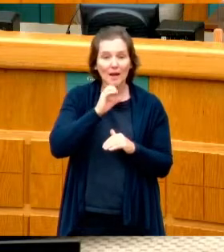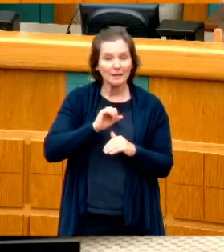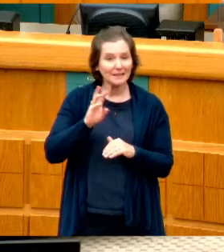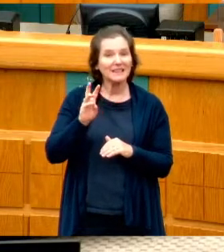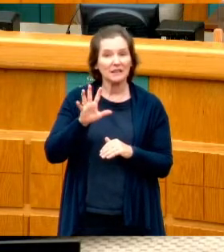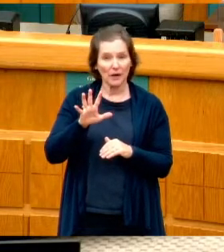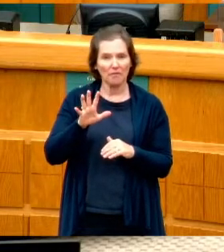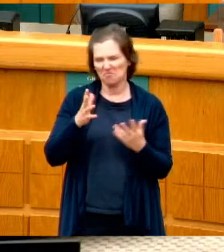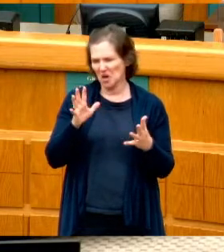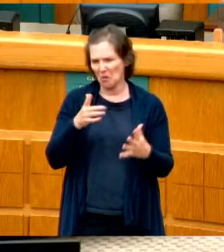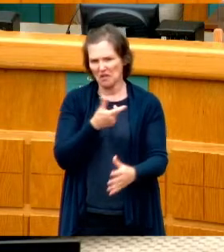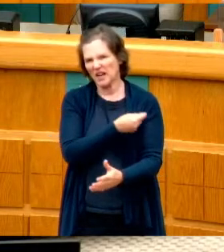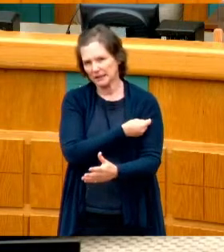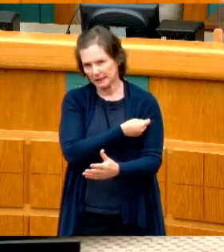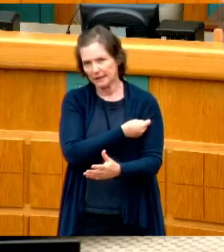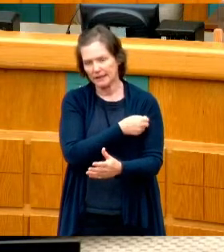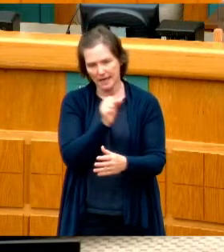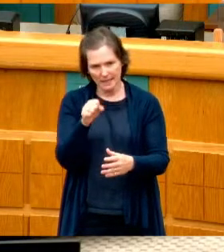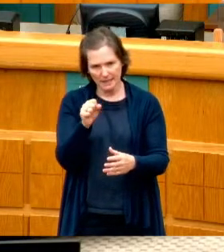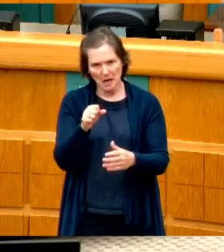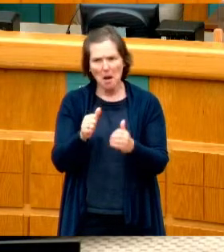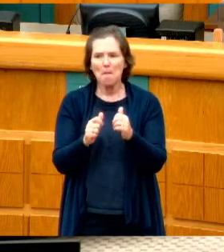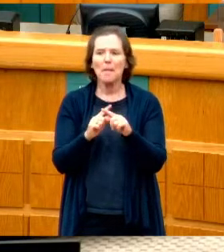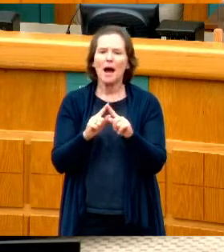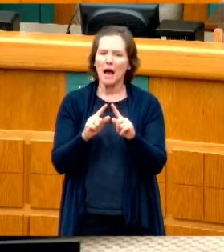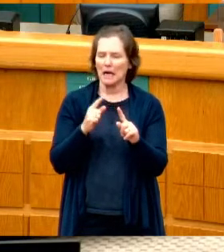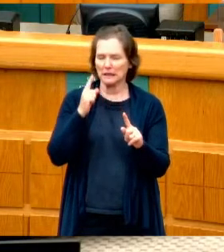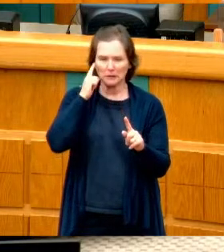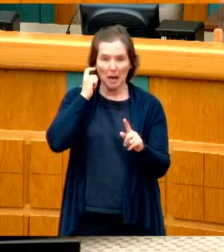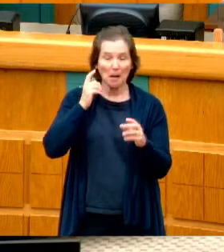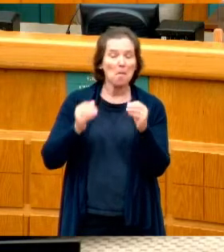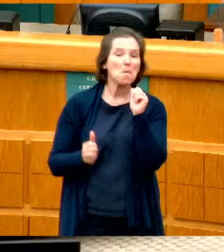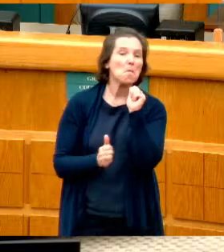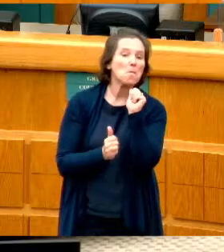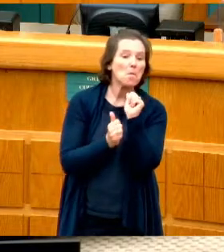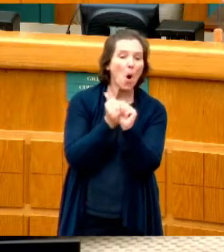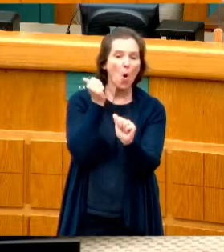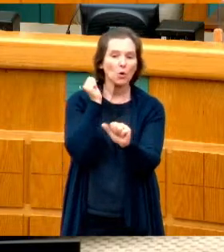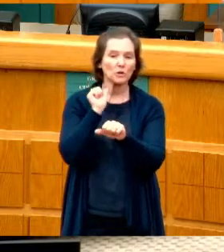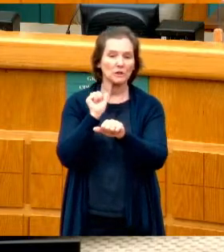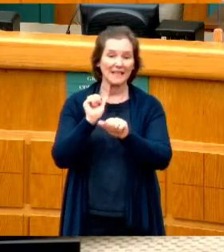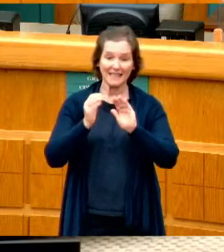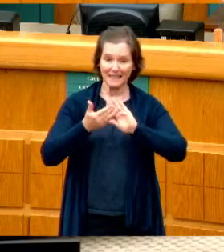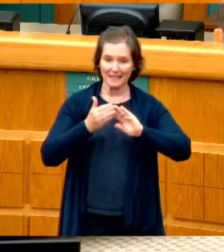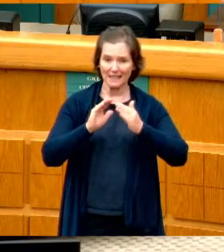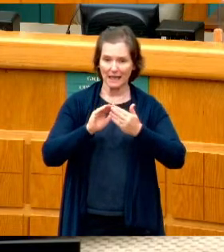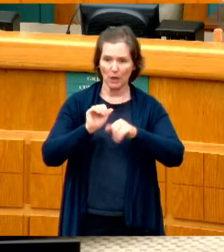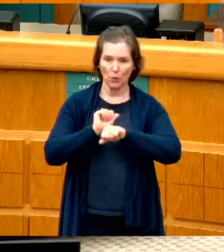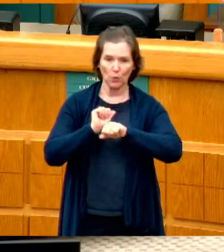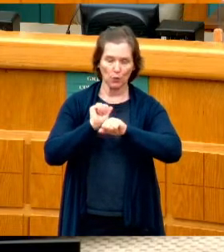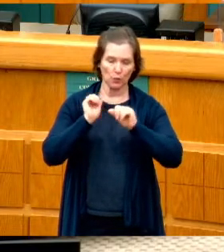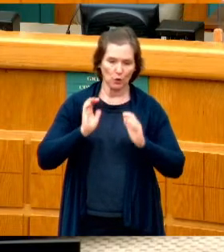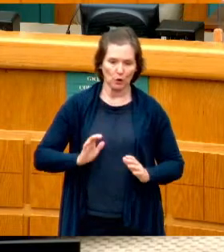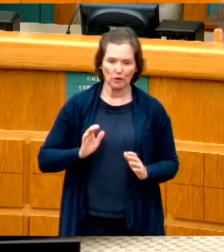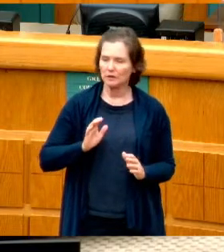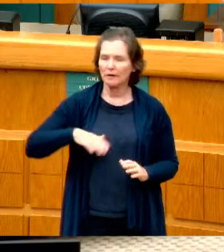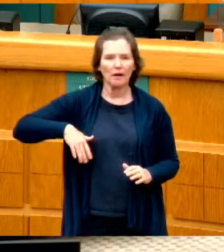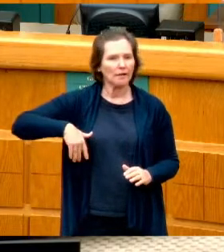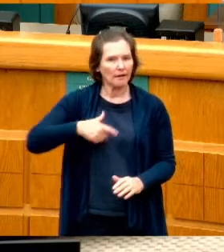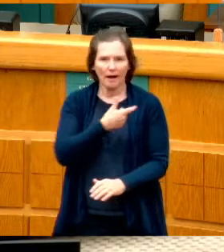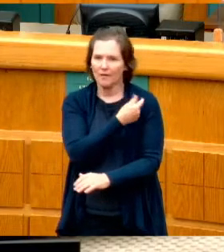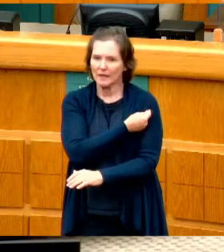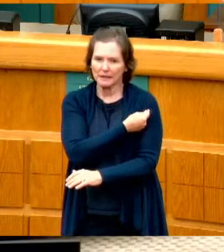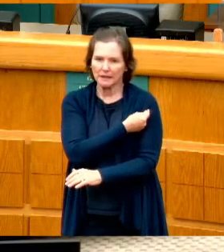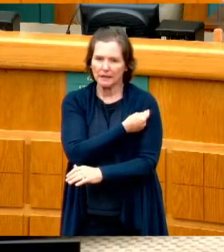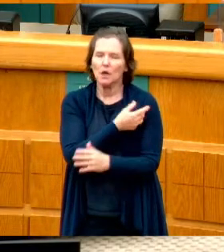vaccinated, but I would submit that the vast majority have not. And we want all our employees to feel safe when they come to work each day. And